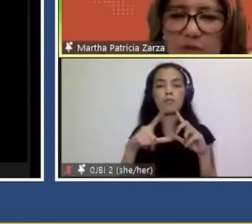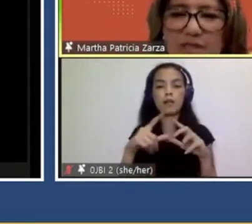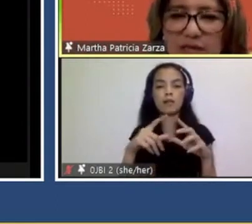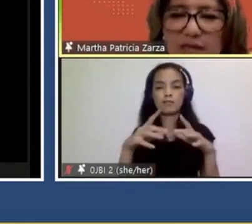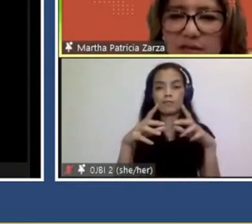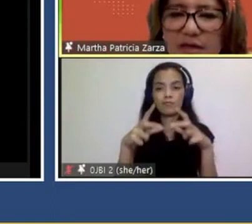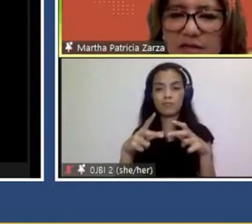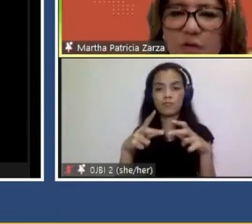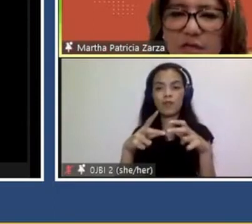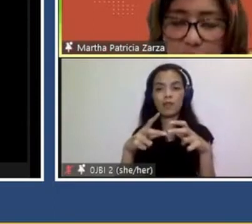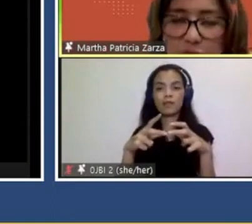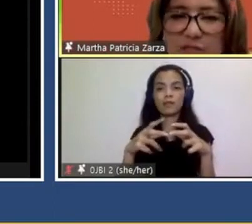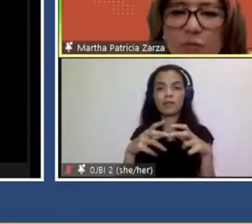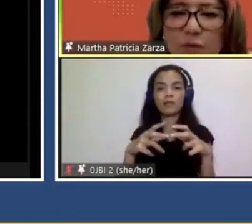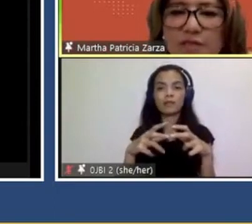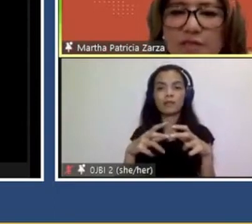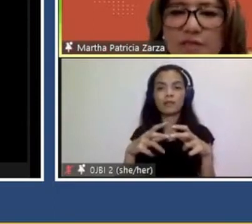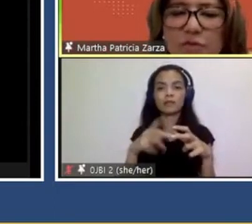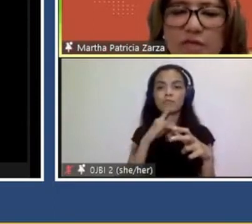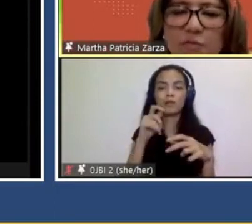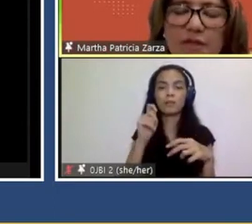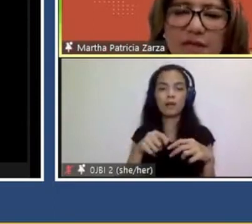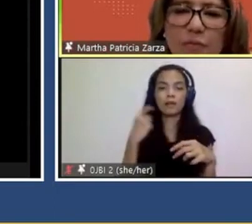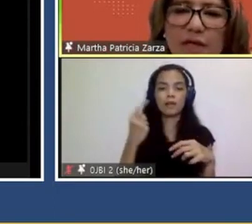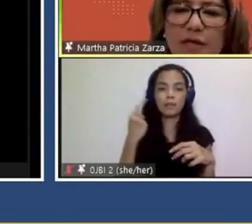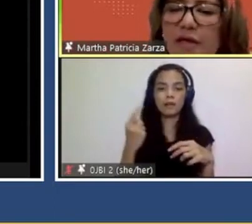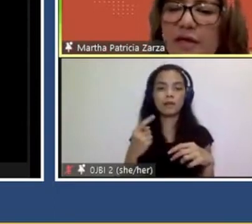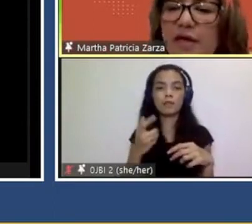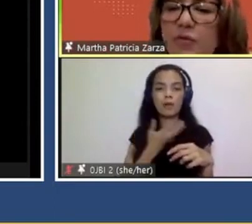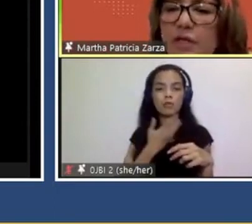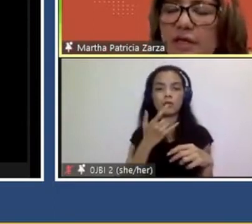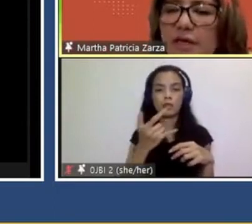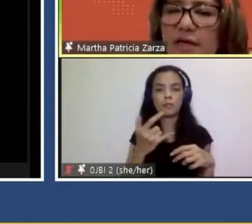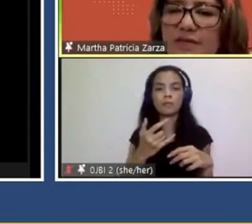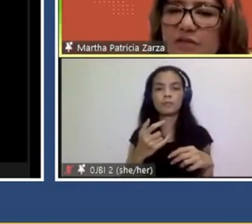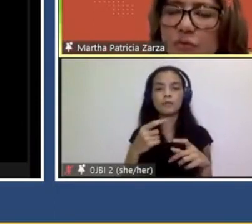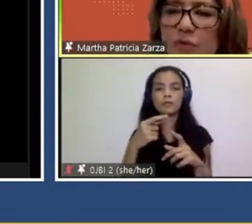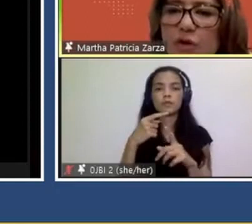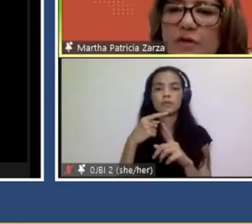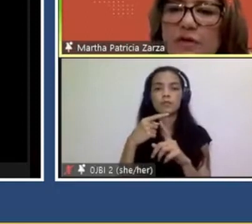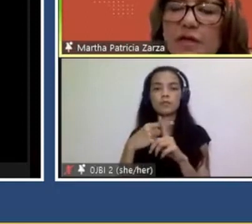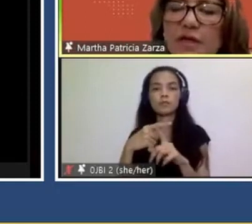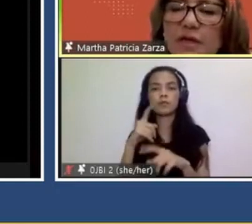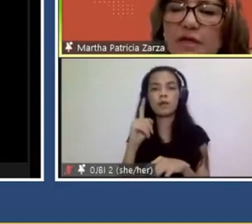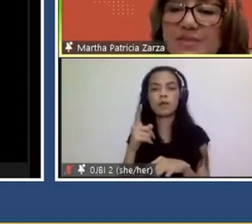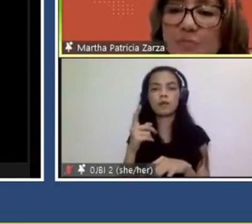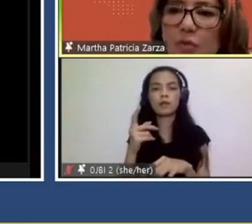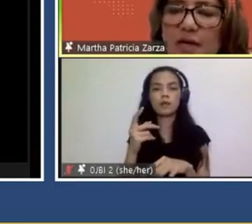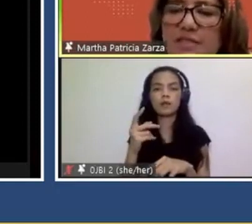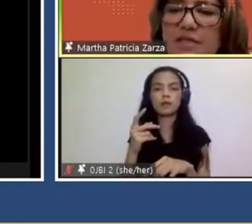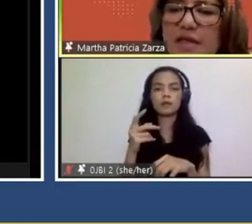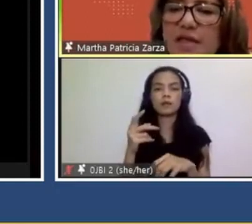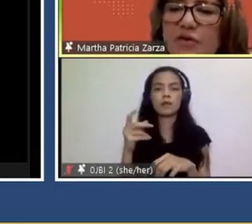like the ones that they actually use, and they wanted to keep it that way, and we got two more